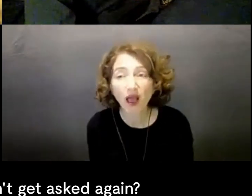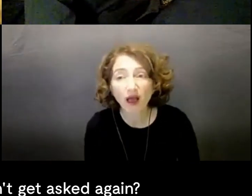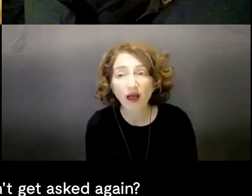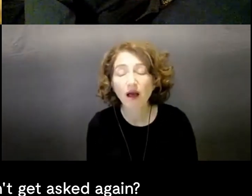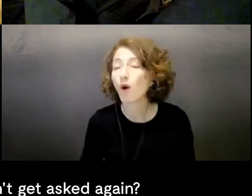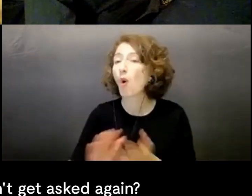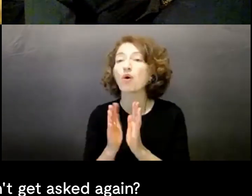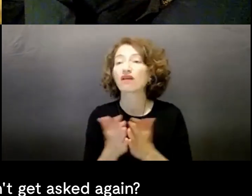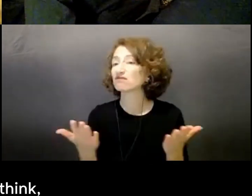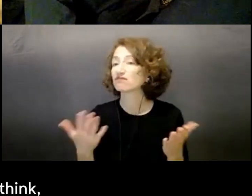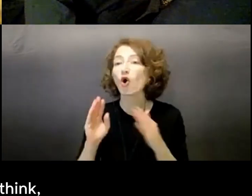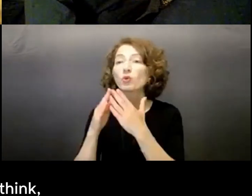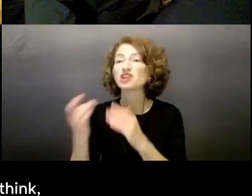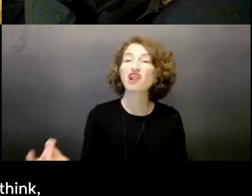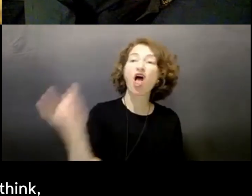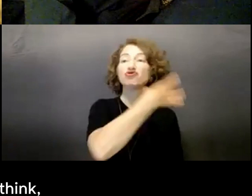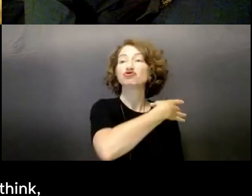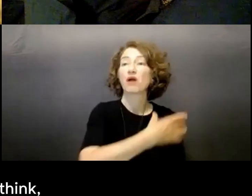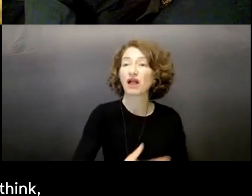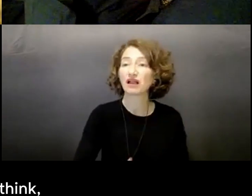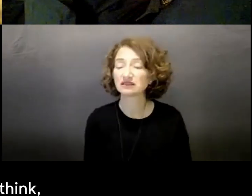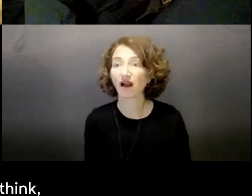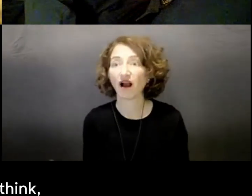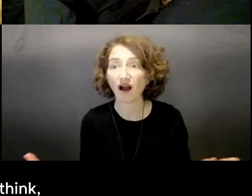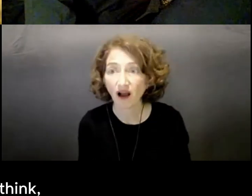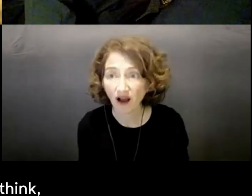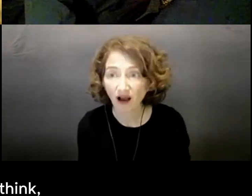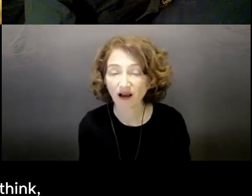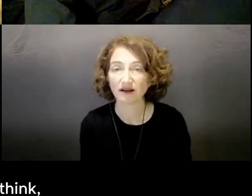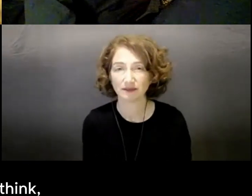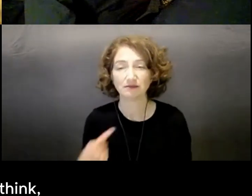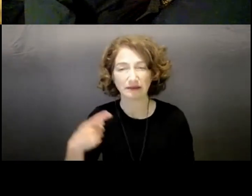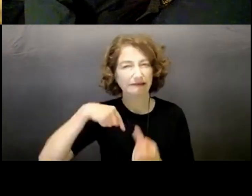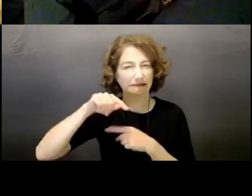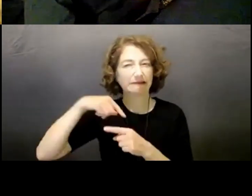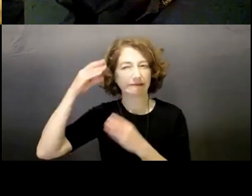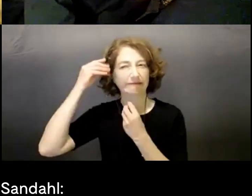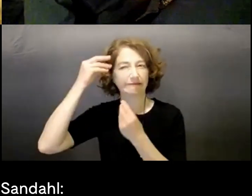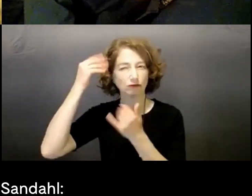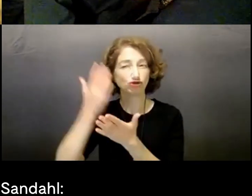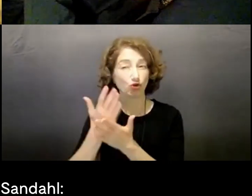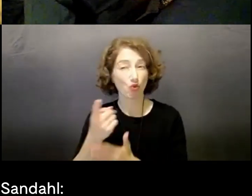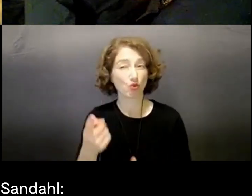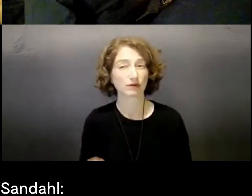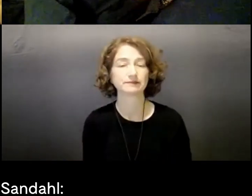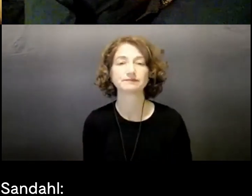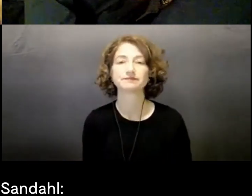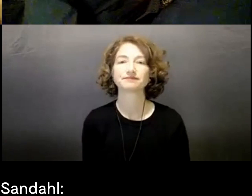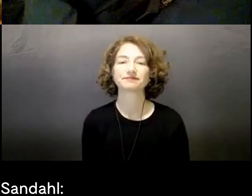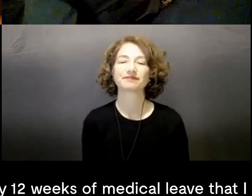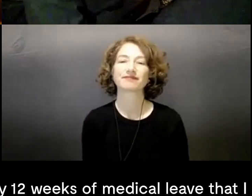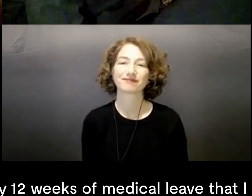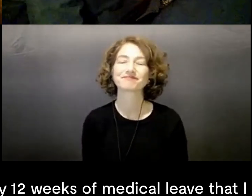community anymore? So I think we had that in our thinking as well. Yeah, this is Carrie.